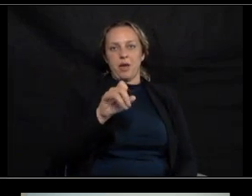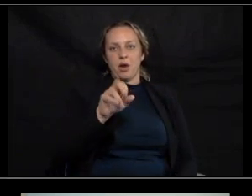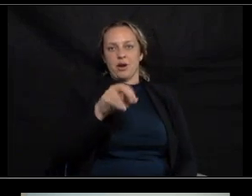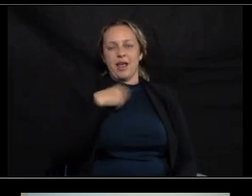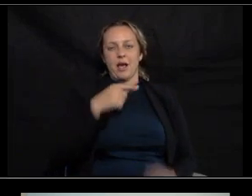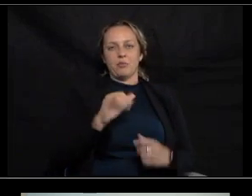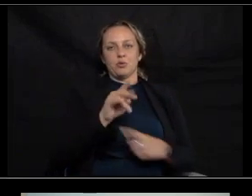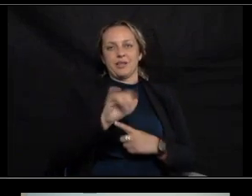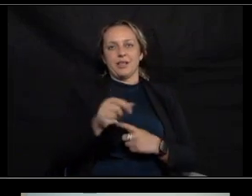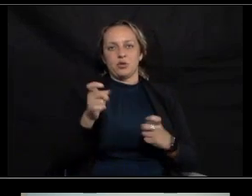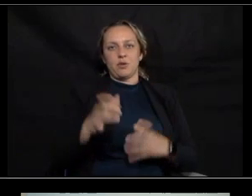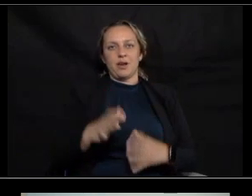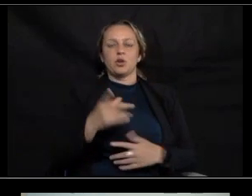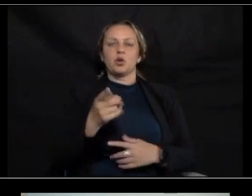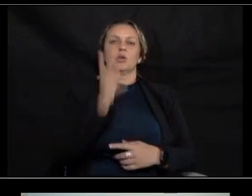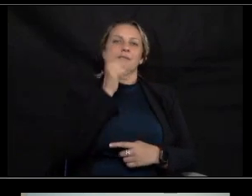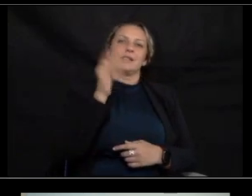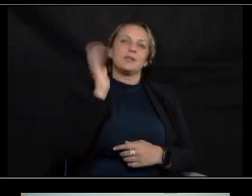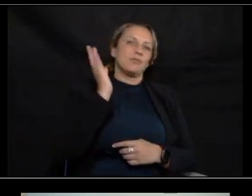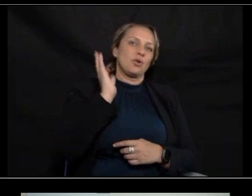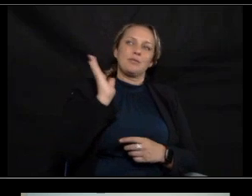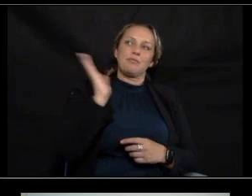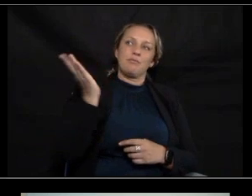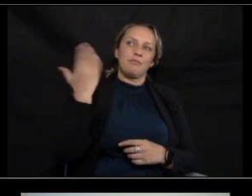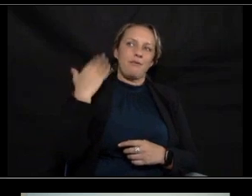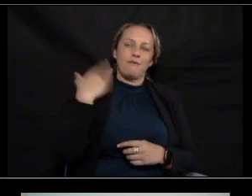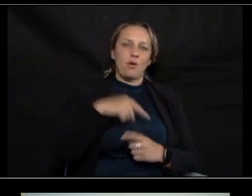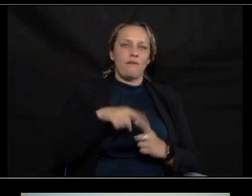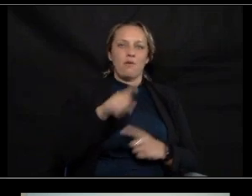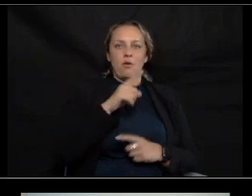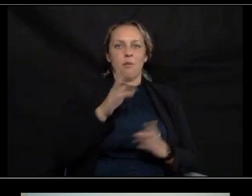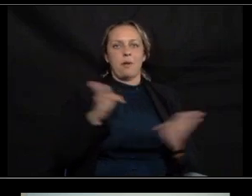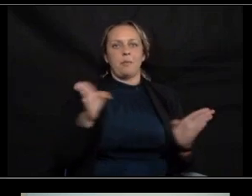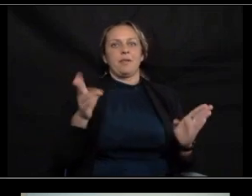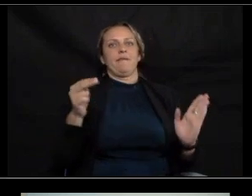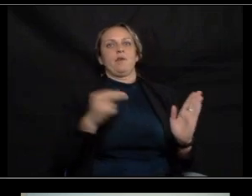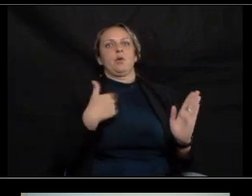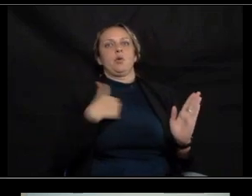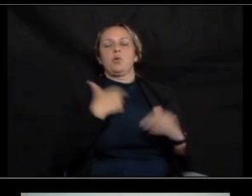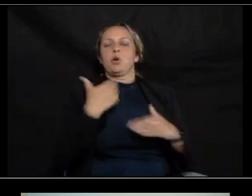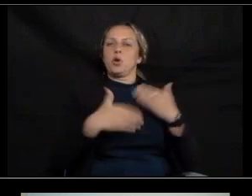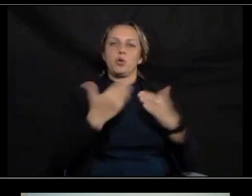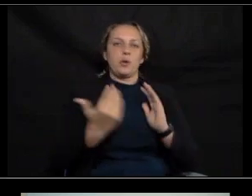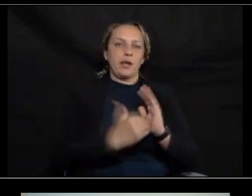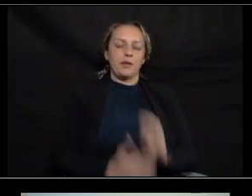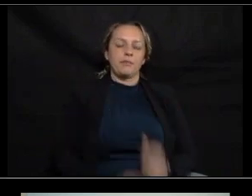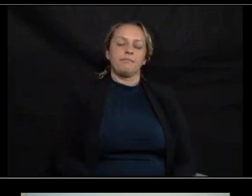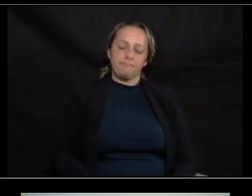director. You've seen this presentation before, but for public viewing here, we're going to go through it again.